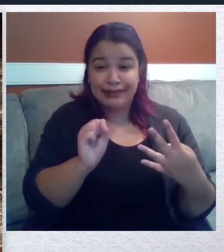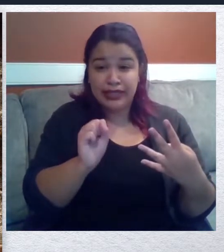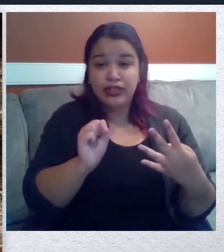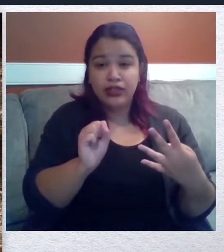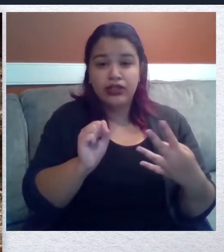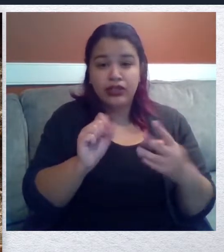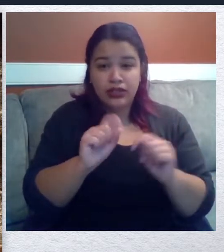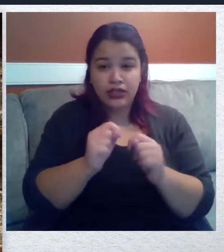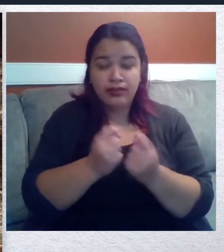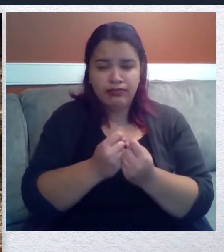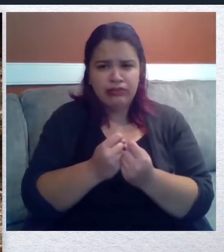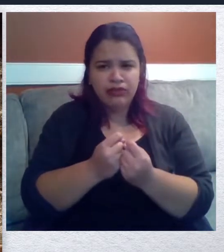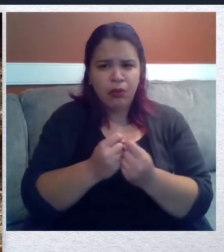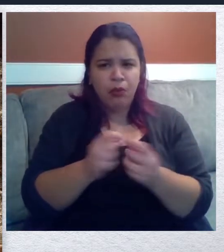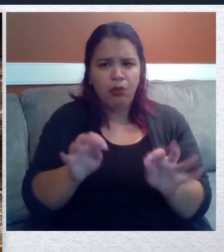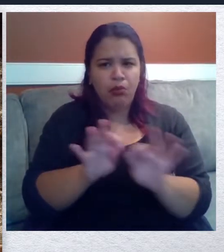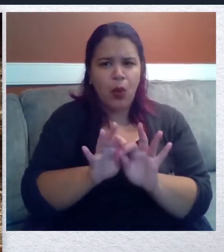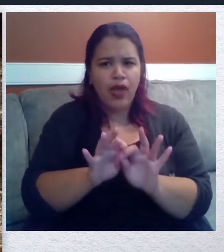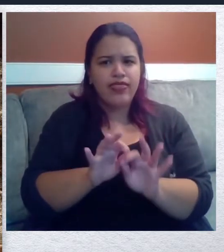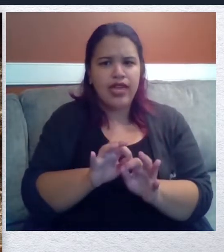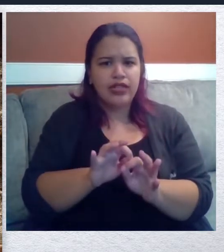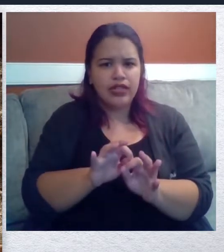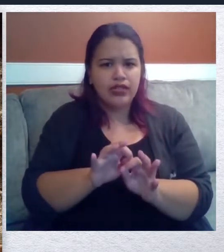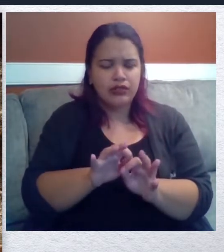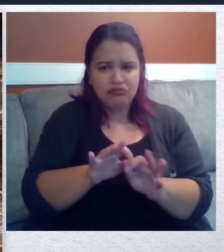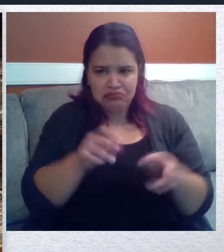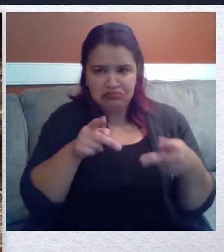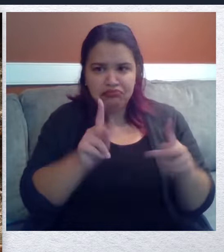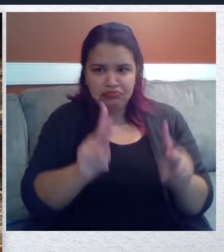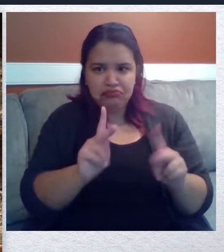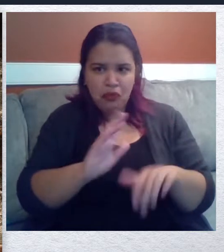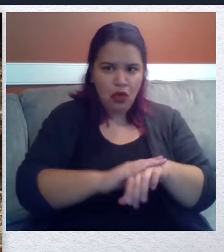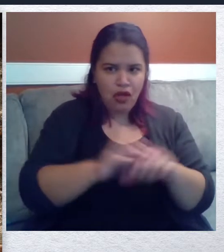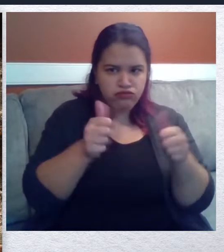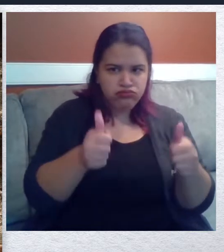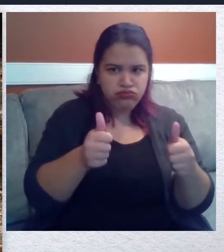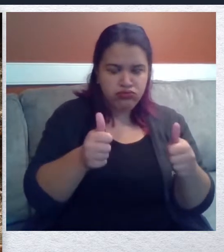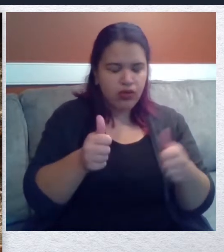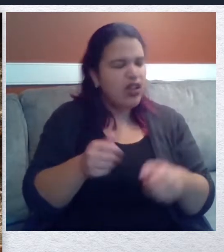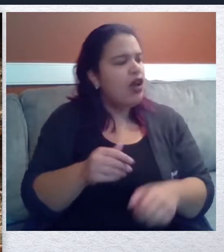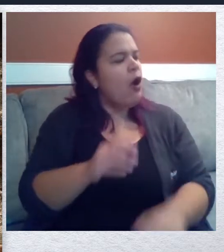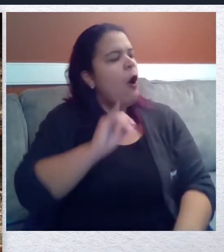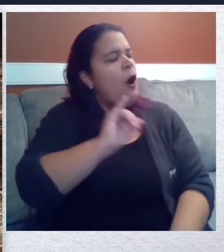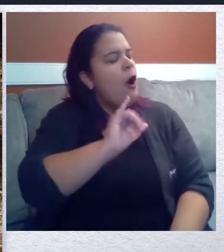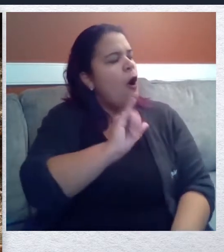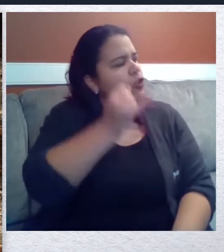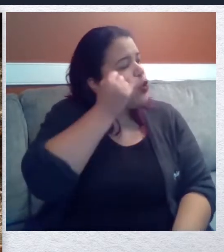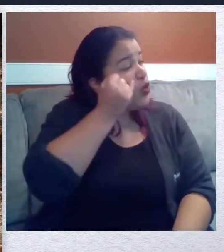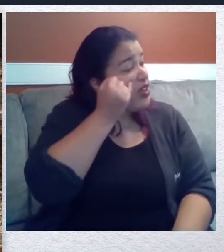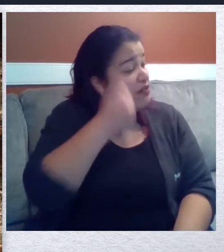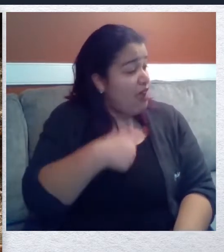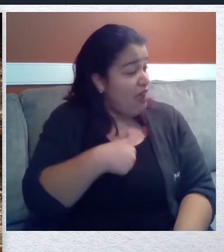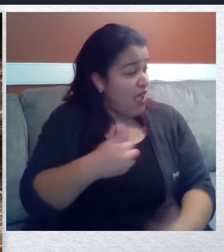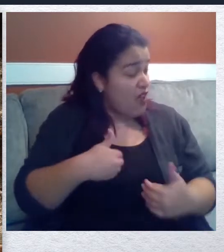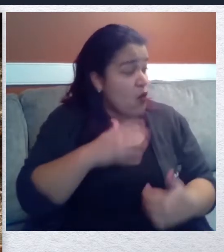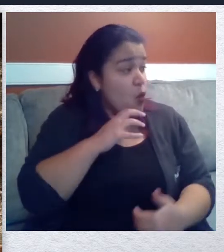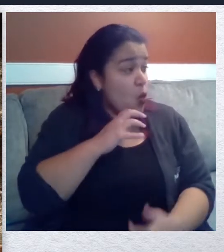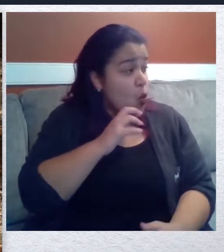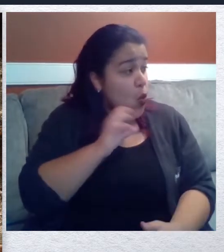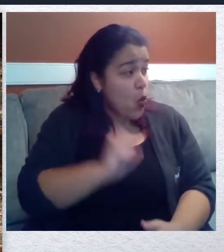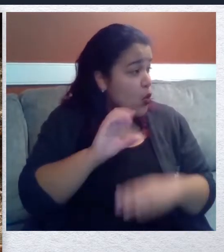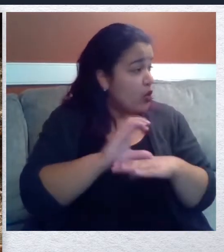what if I have an older computer and the speakers or the microphone don't work so well? No problem,